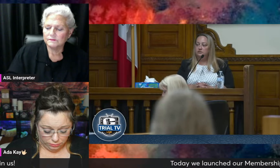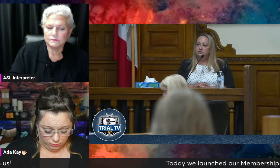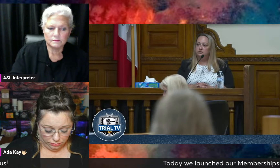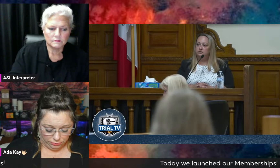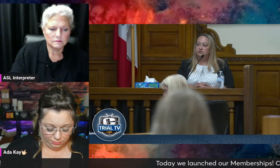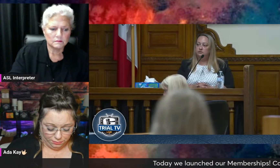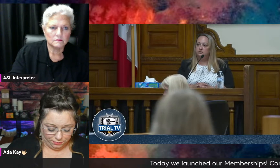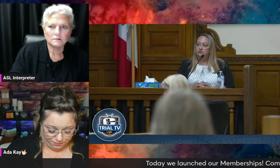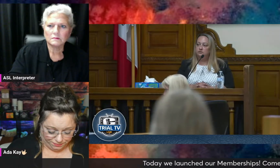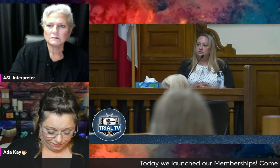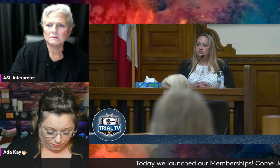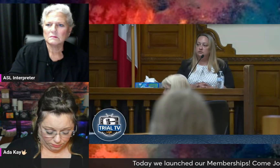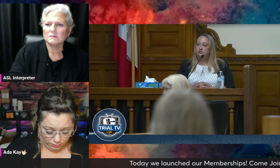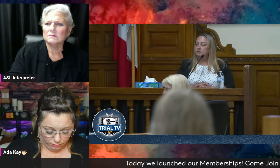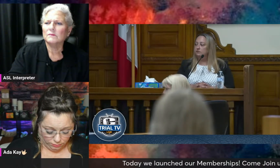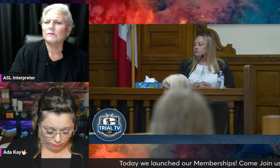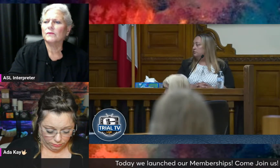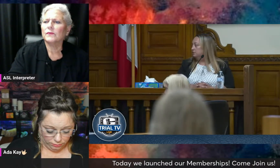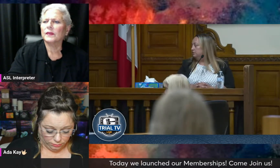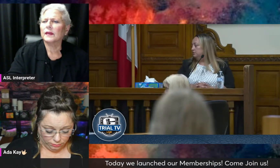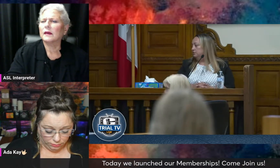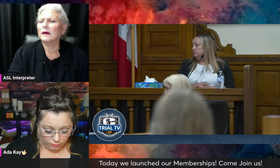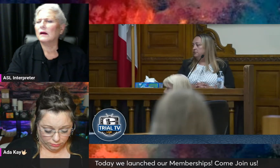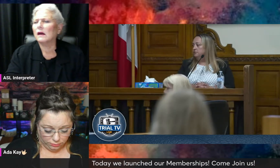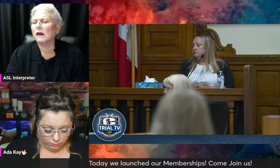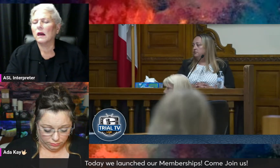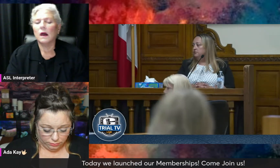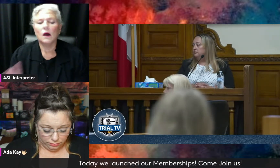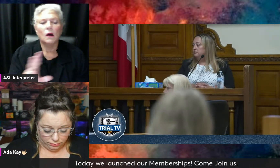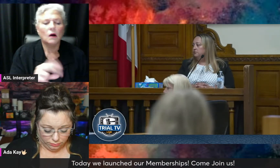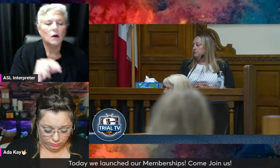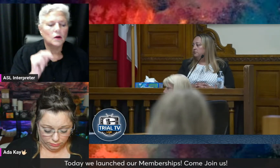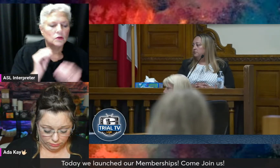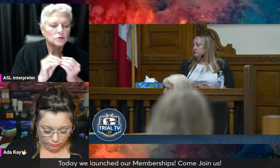I don't have any further questions. Cross-examination.